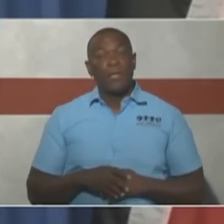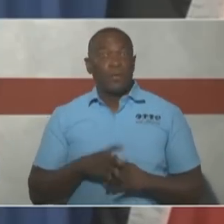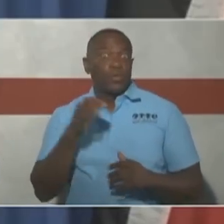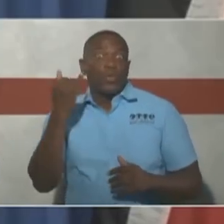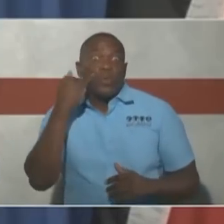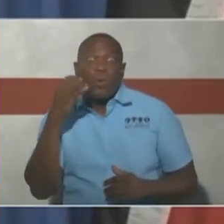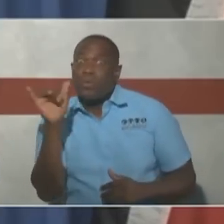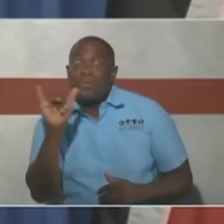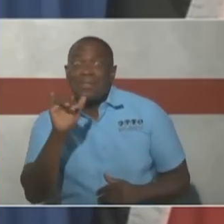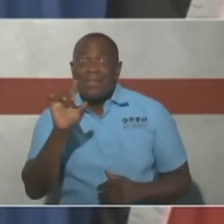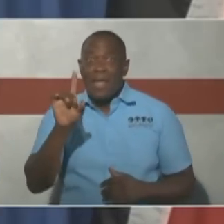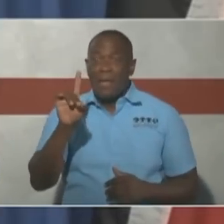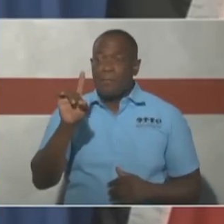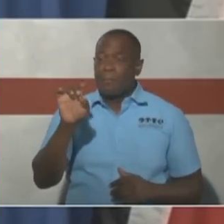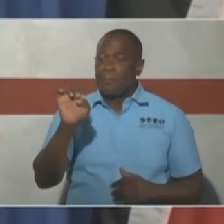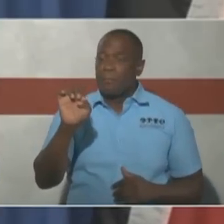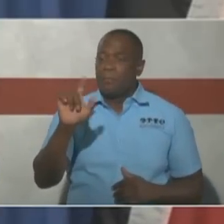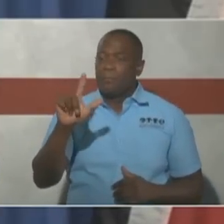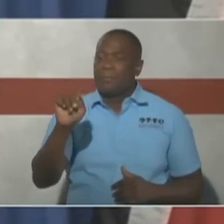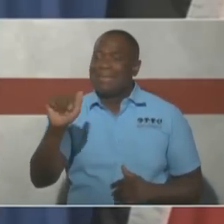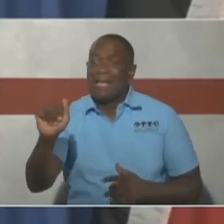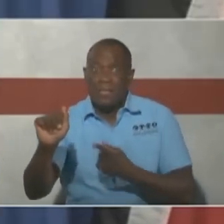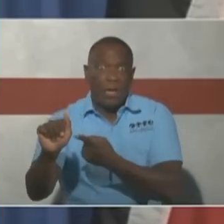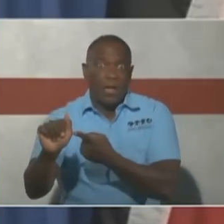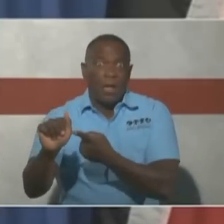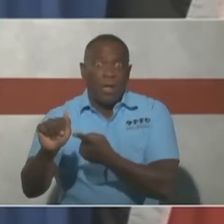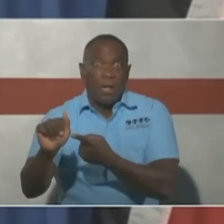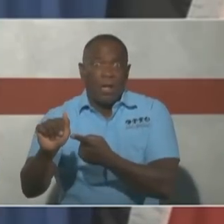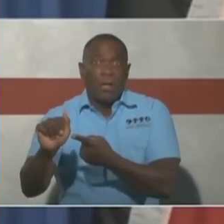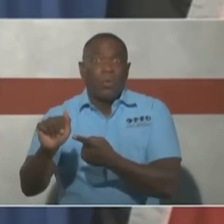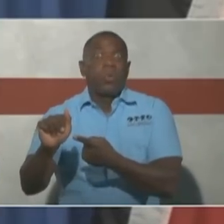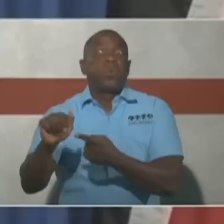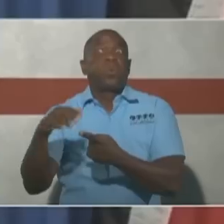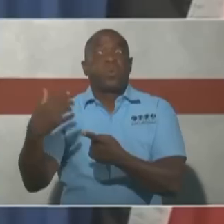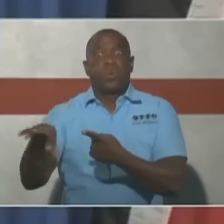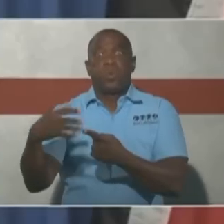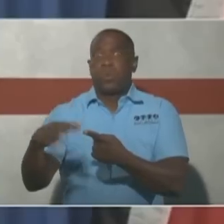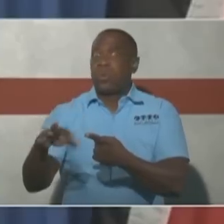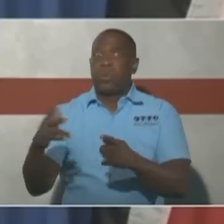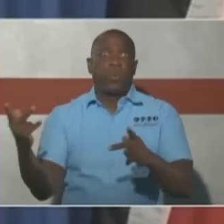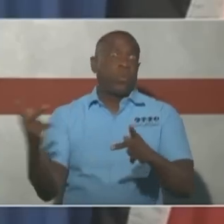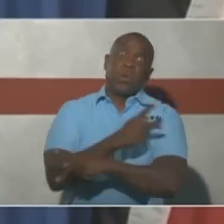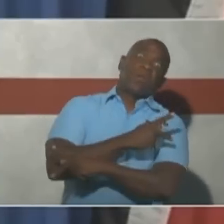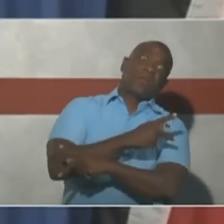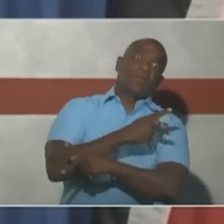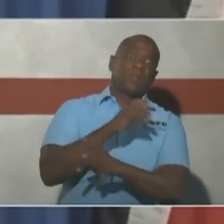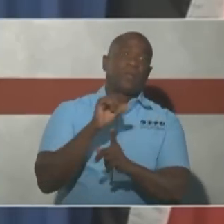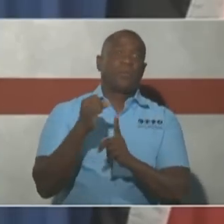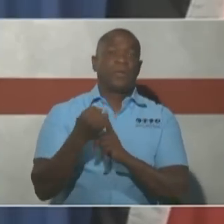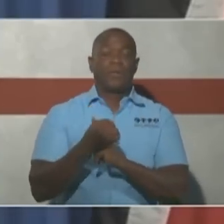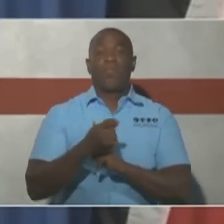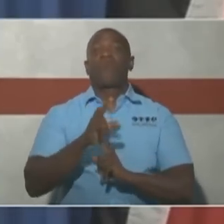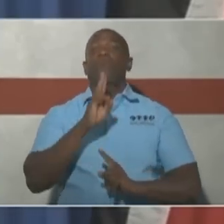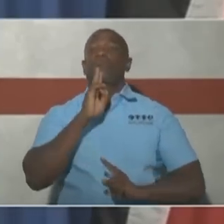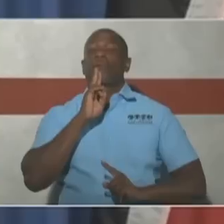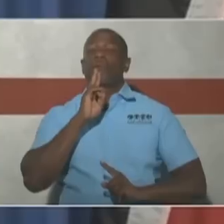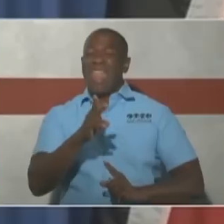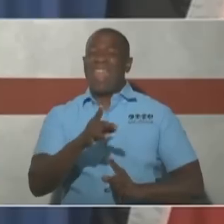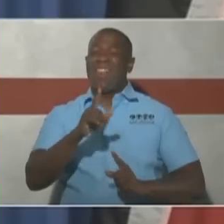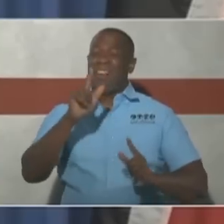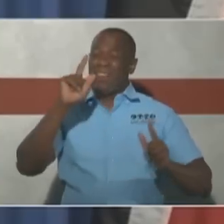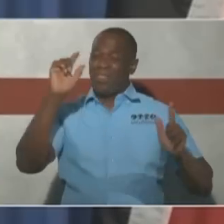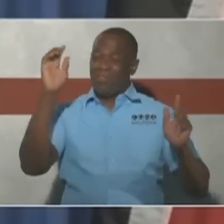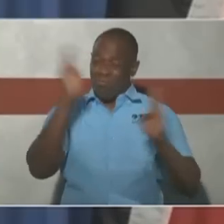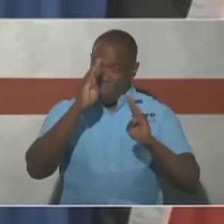spread. The doubling time is faster in the current variant. So it's a good thing that